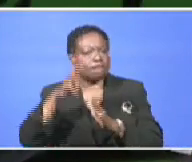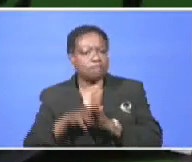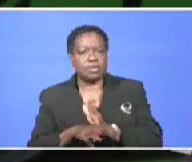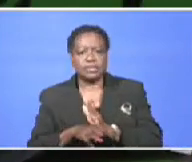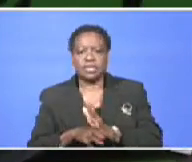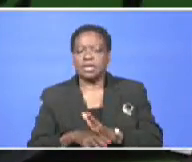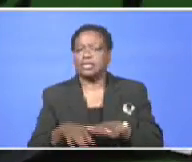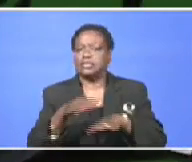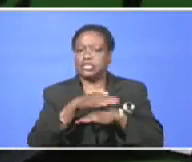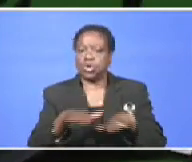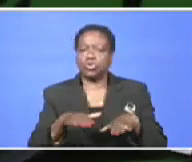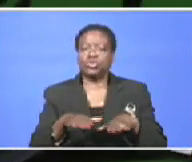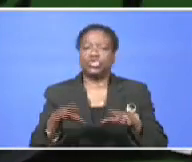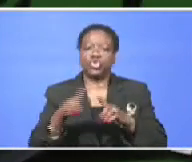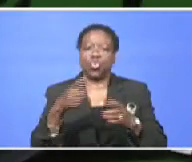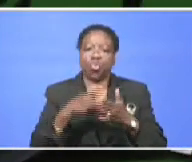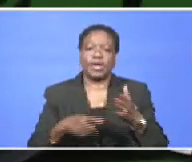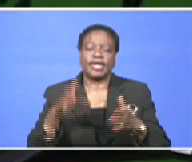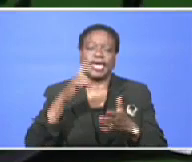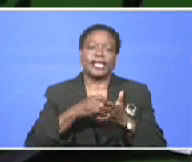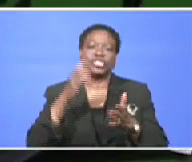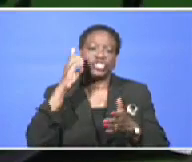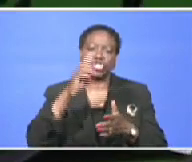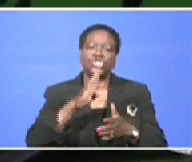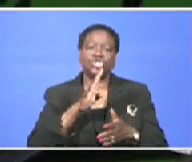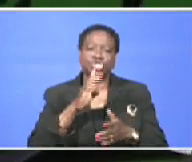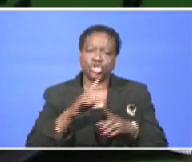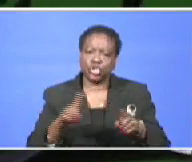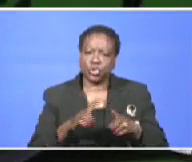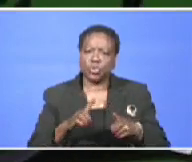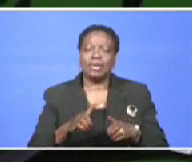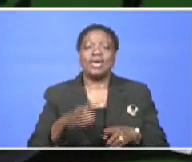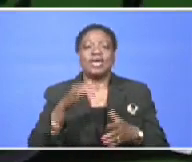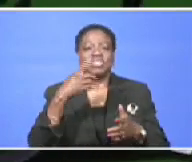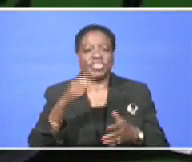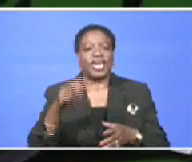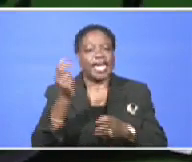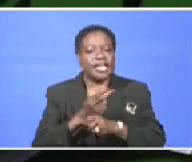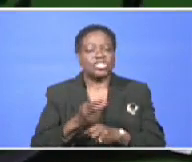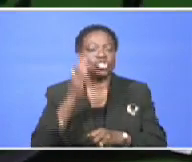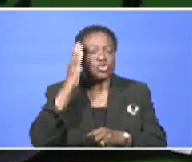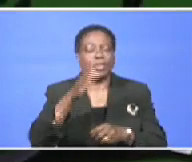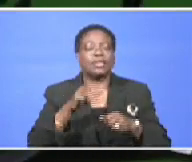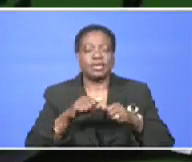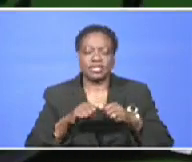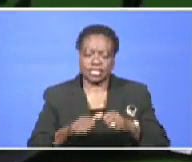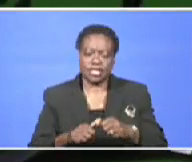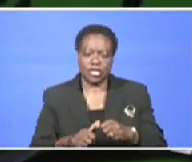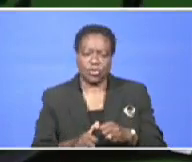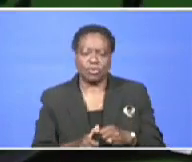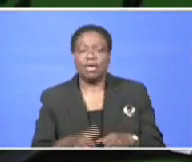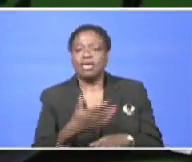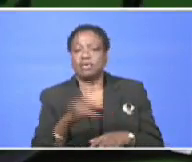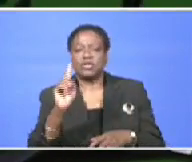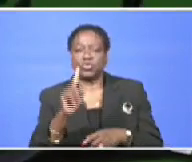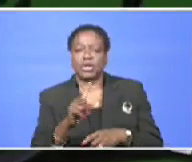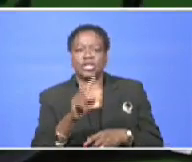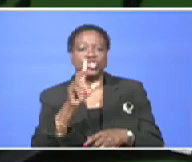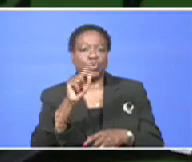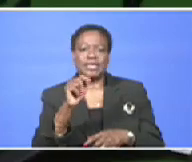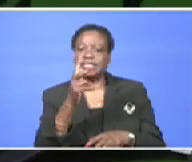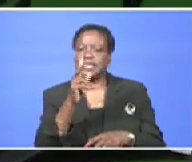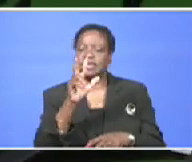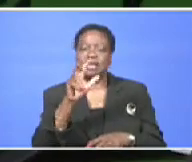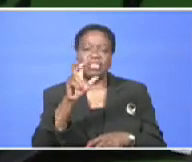in 2013, 2009 we had, but right now look what happened again. And I think the Haitian government,